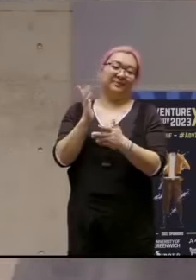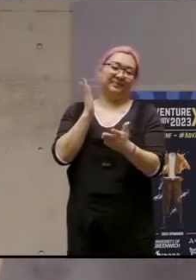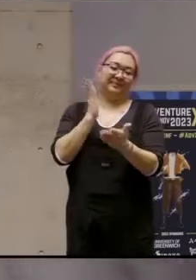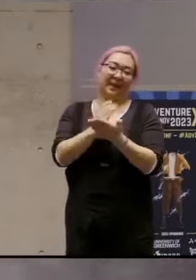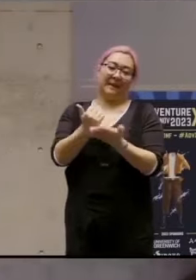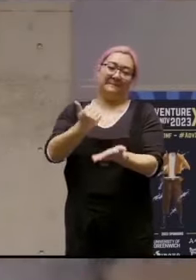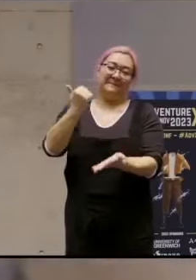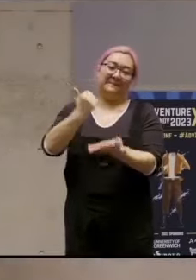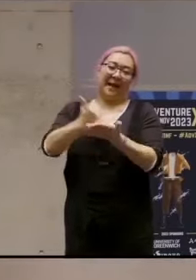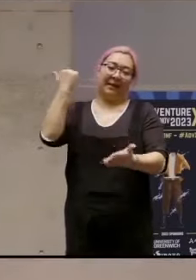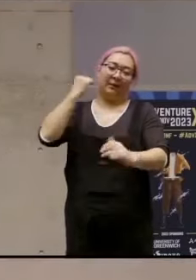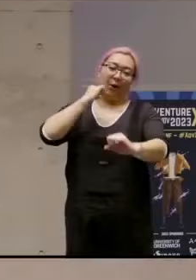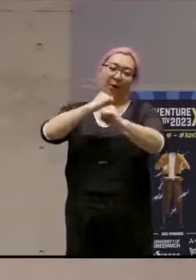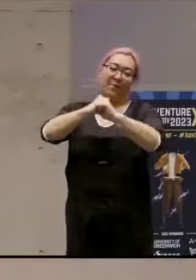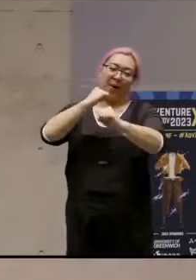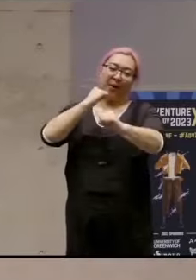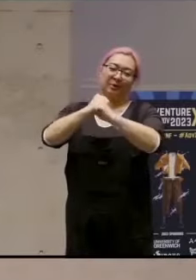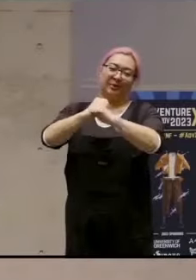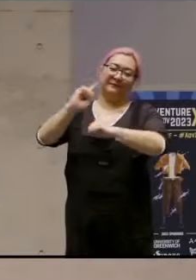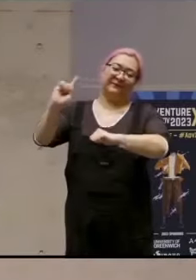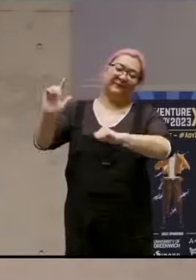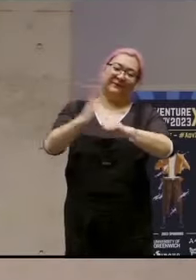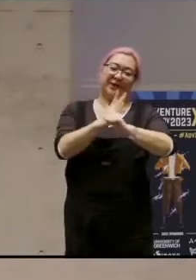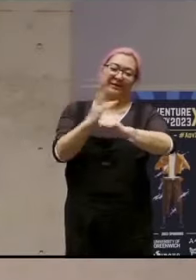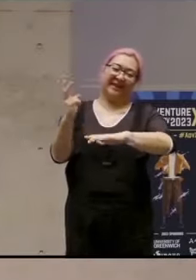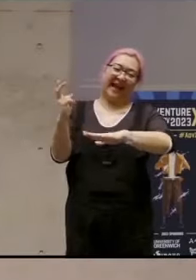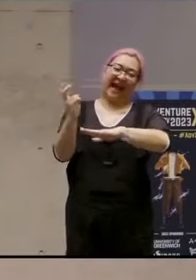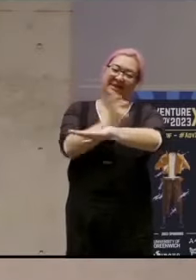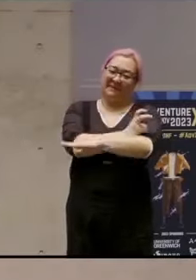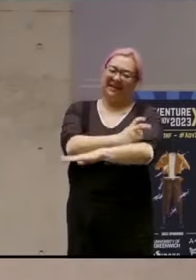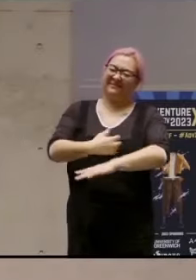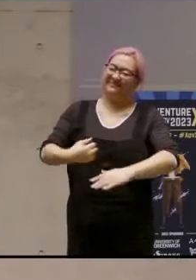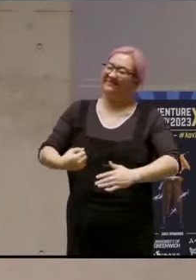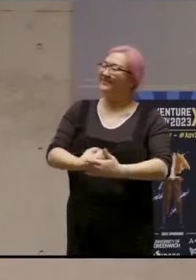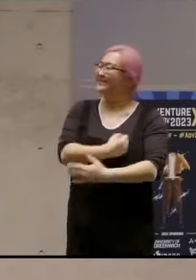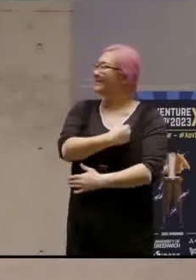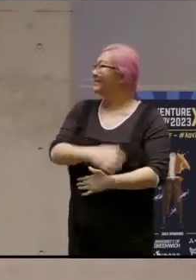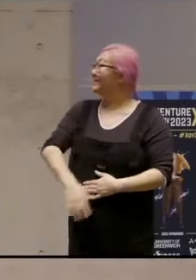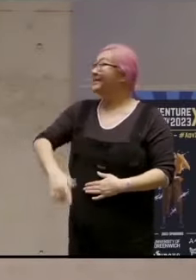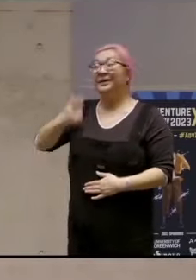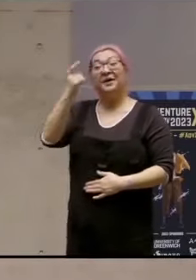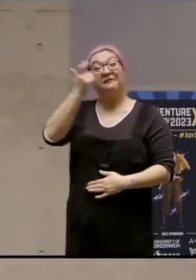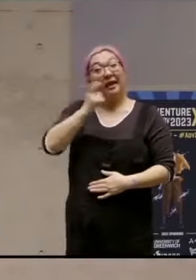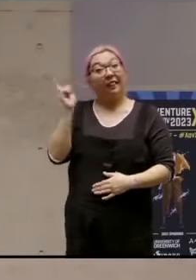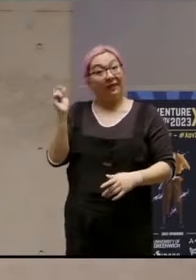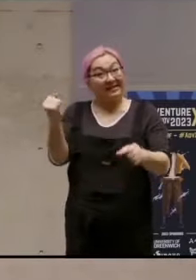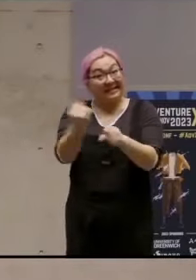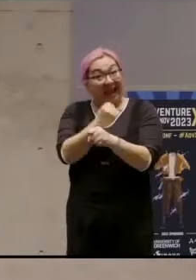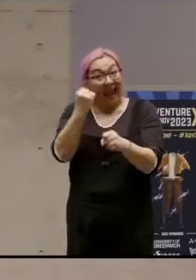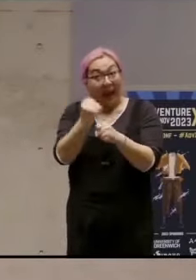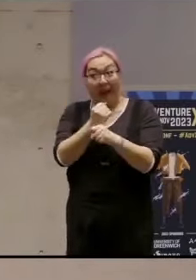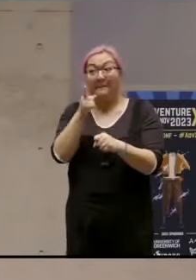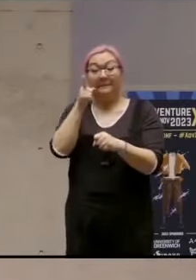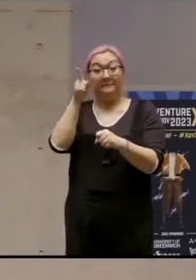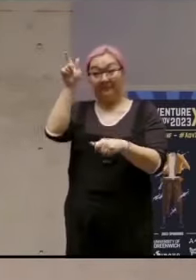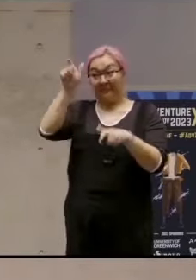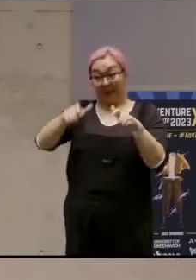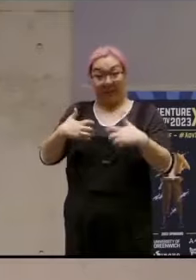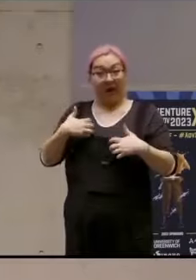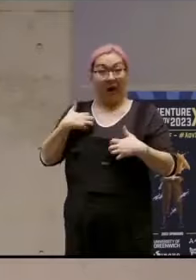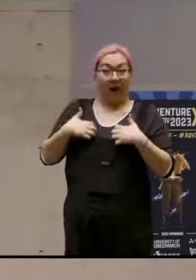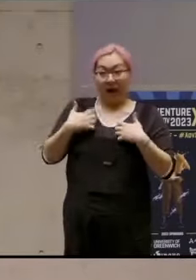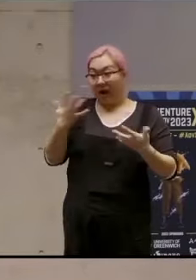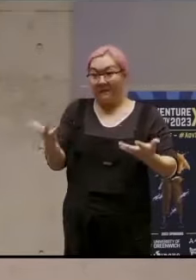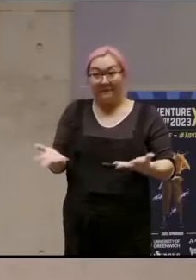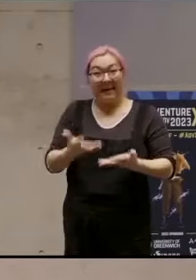Yes, you heard it right. Arnie Goes for Gold is a point-and-click adventure which was designed to entertain, but also to teach